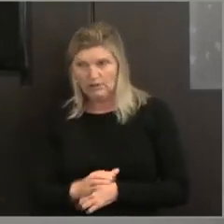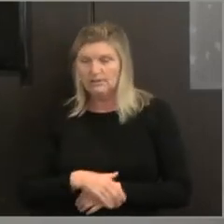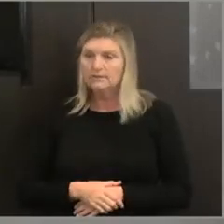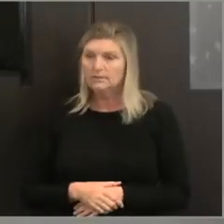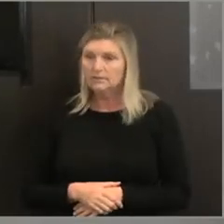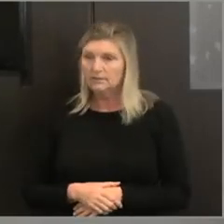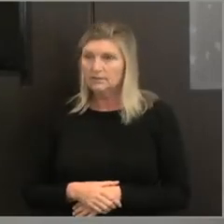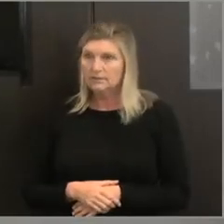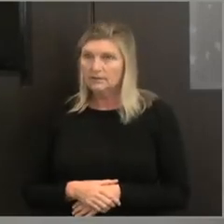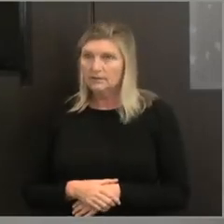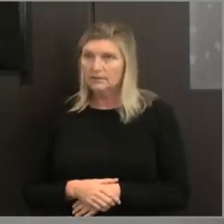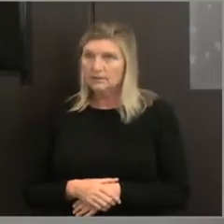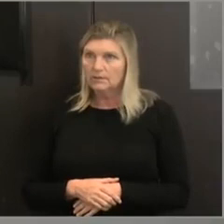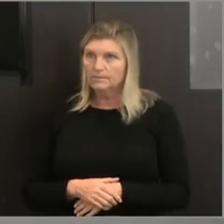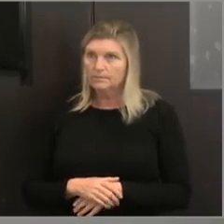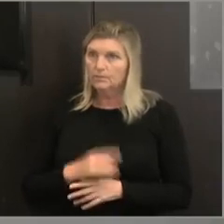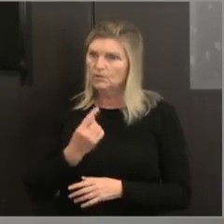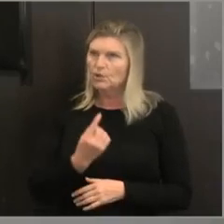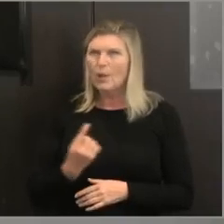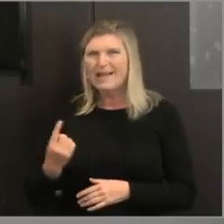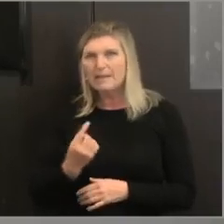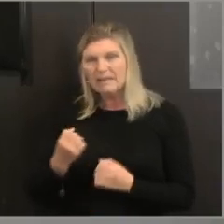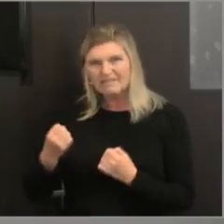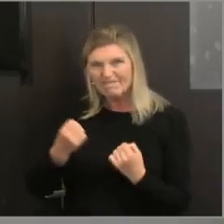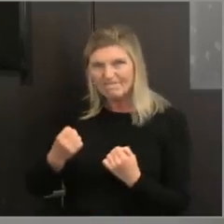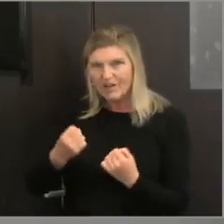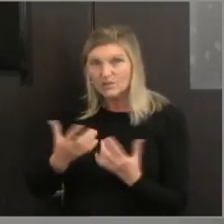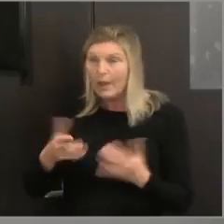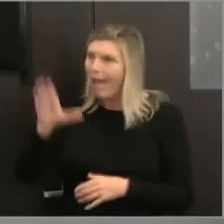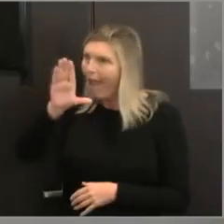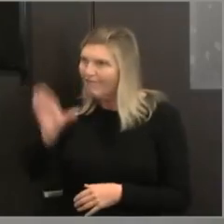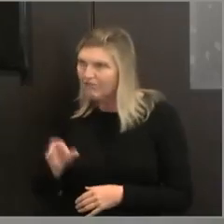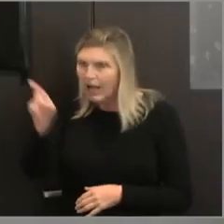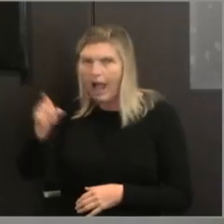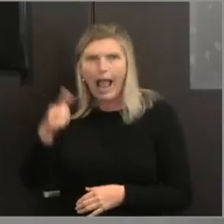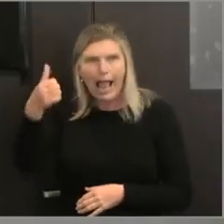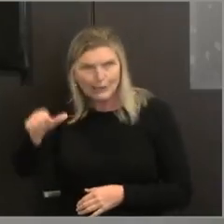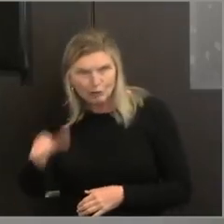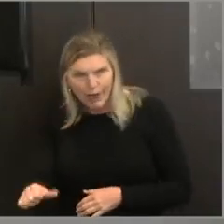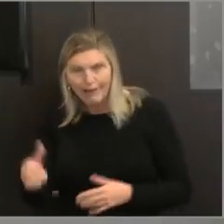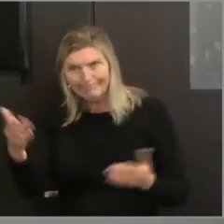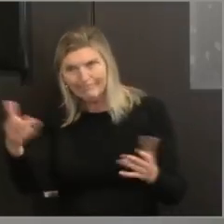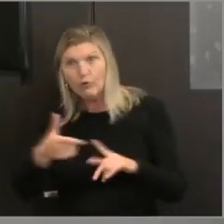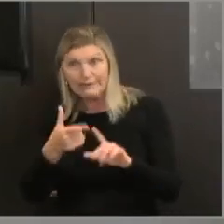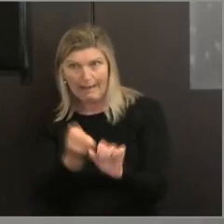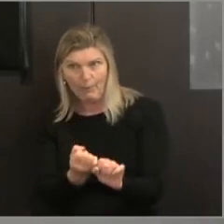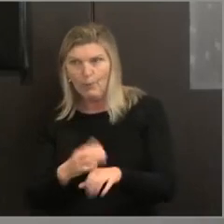great independence struggles in Africa and Asia and so on.